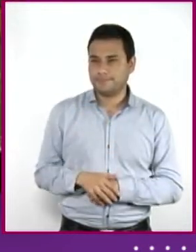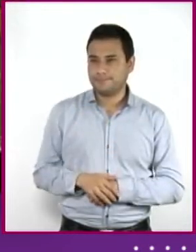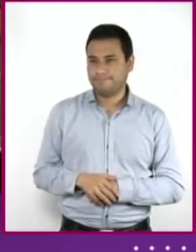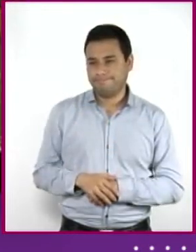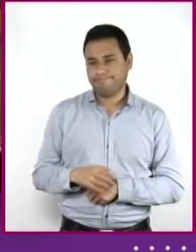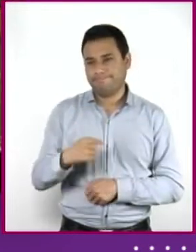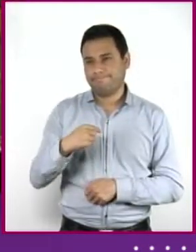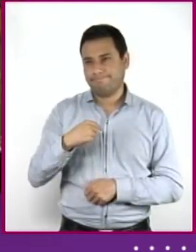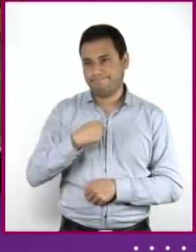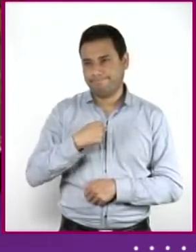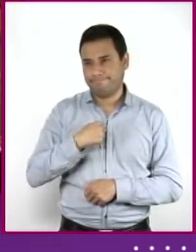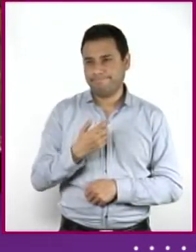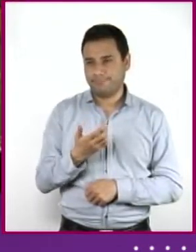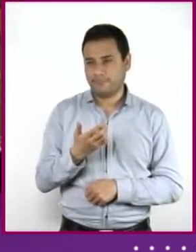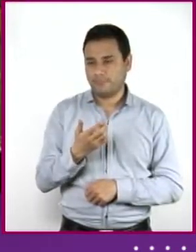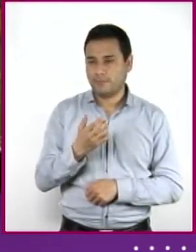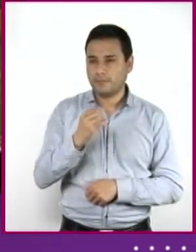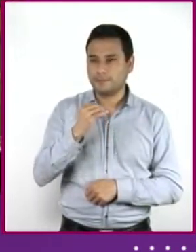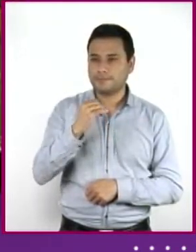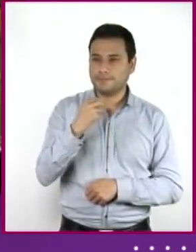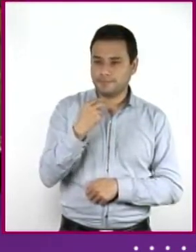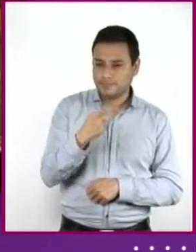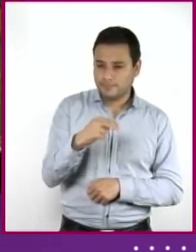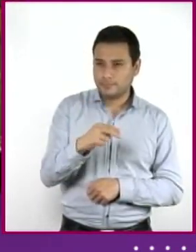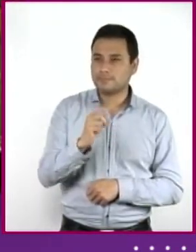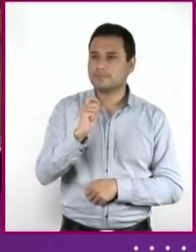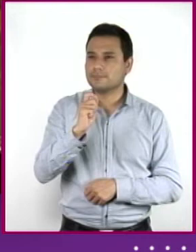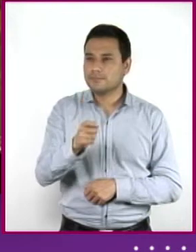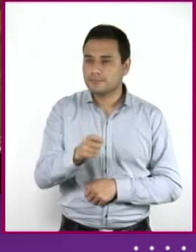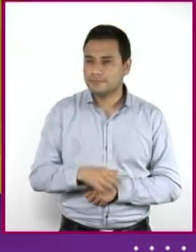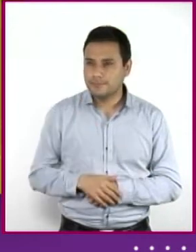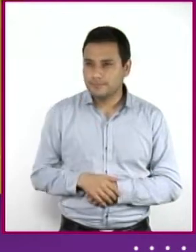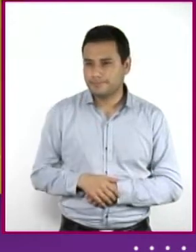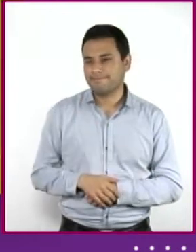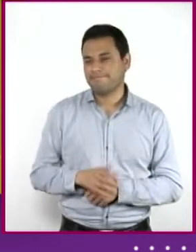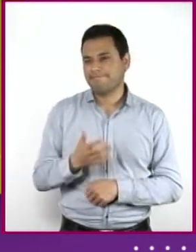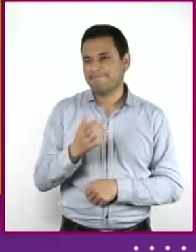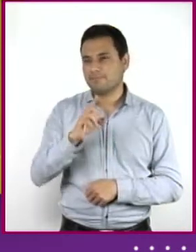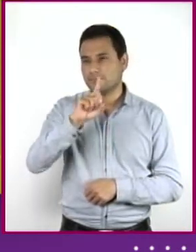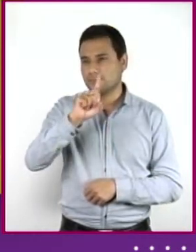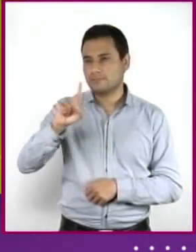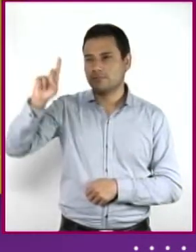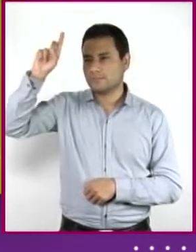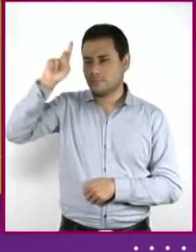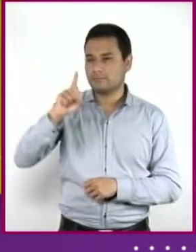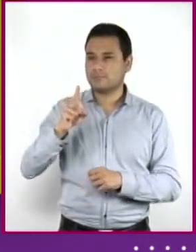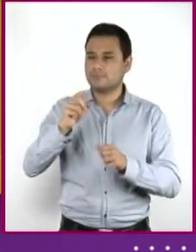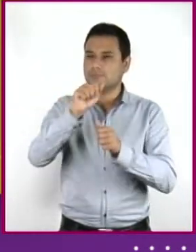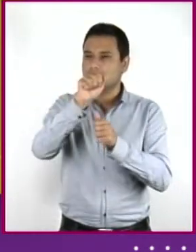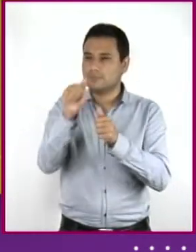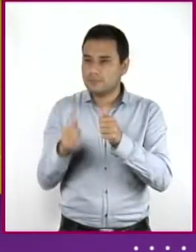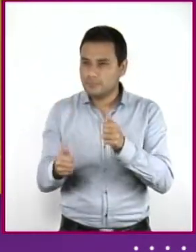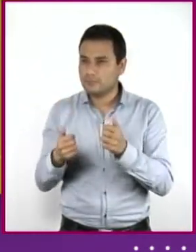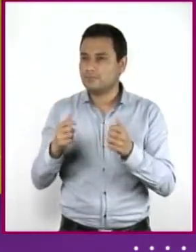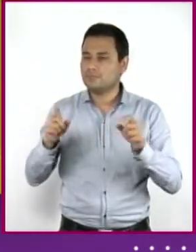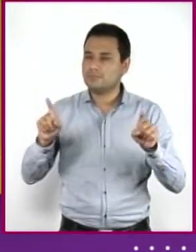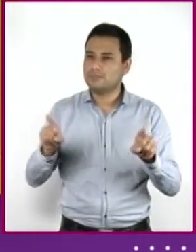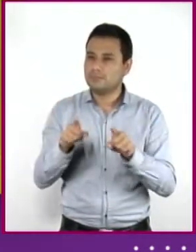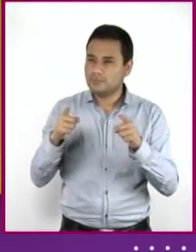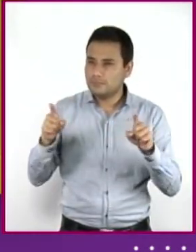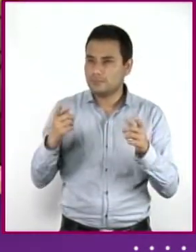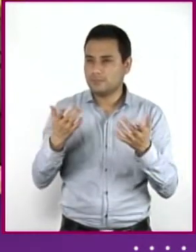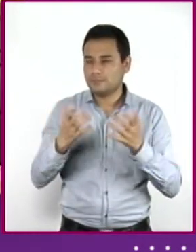Hindi goddess of knowledge, music and the arts. Wow! That's what Radio Rebelde is all